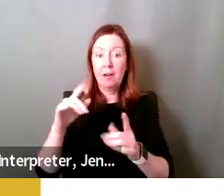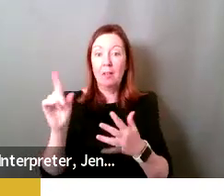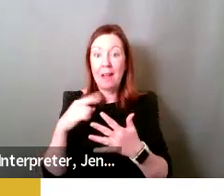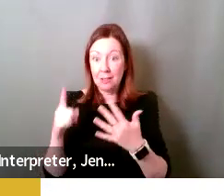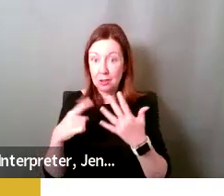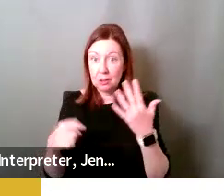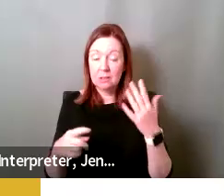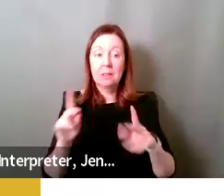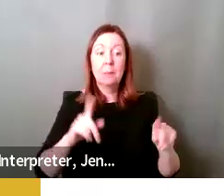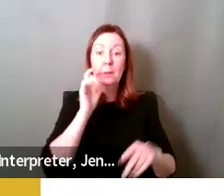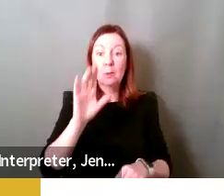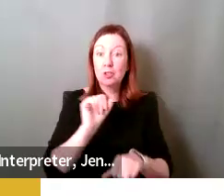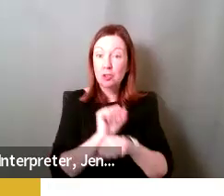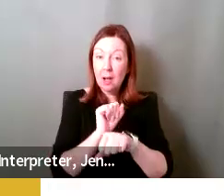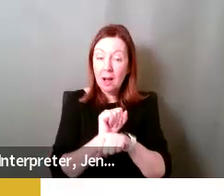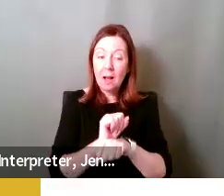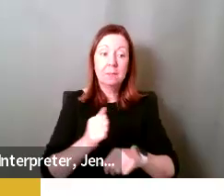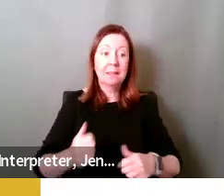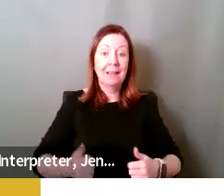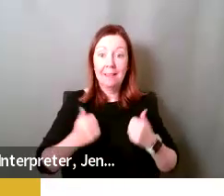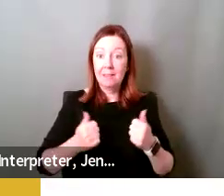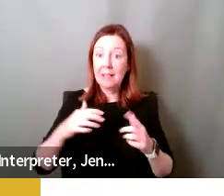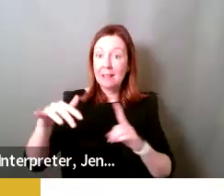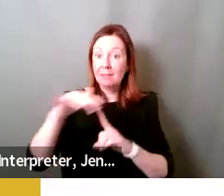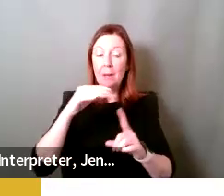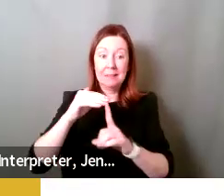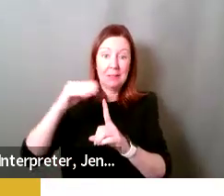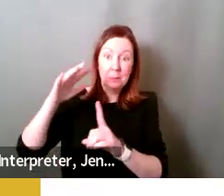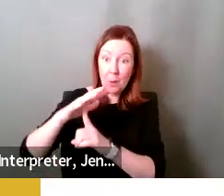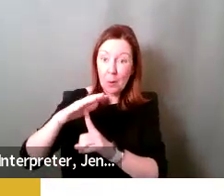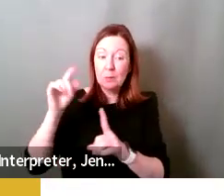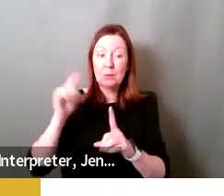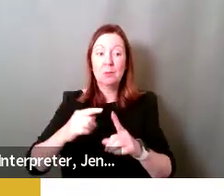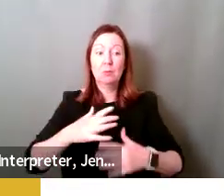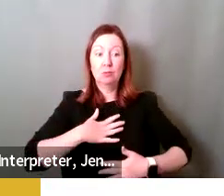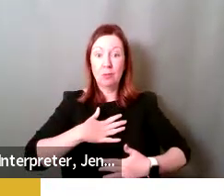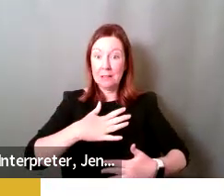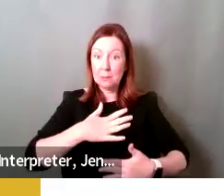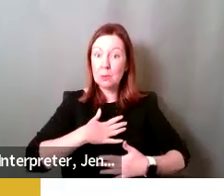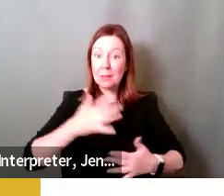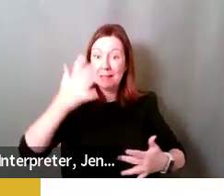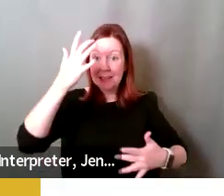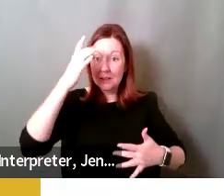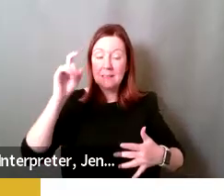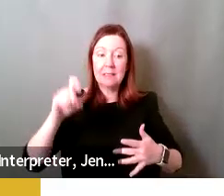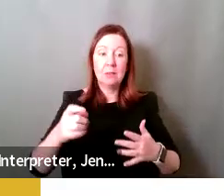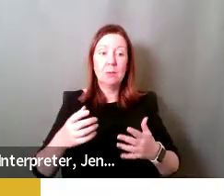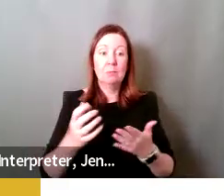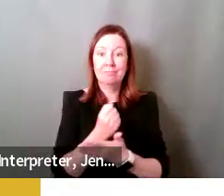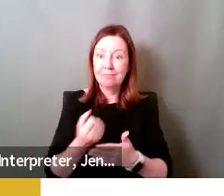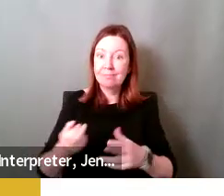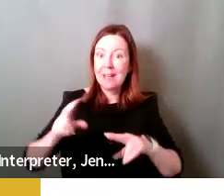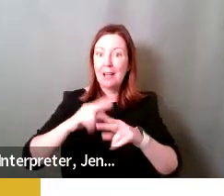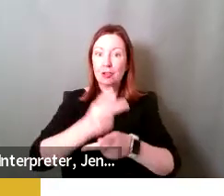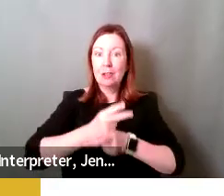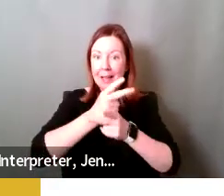So, people whose jobs and living environments expose them to respiratory illness need to take extra care during